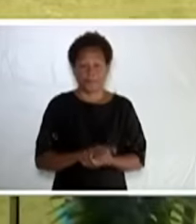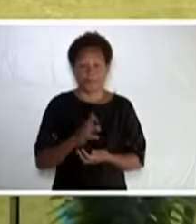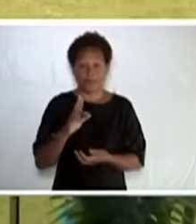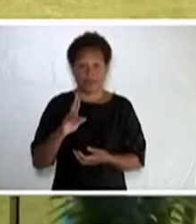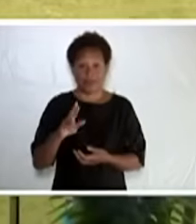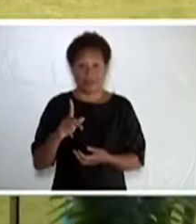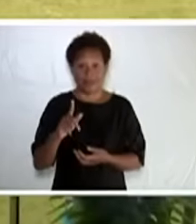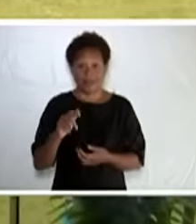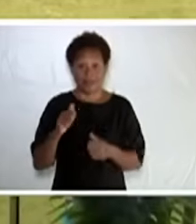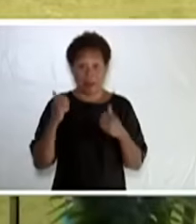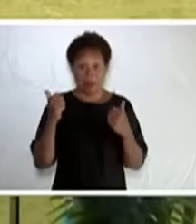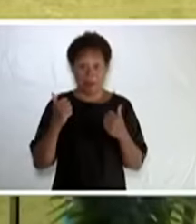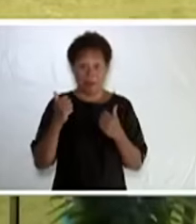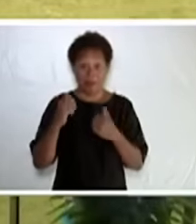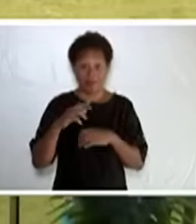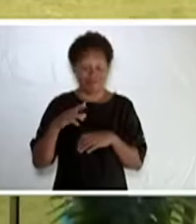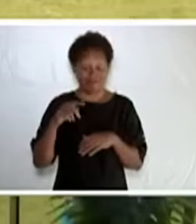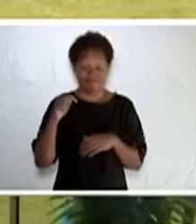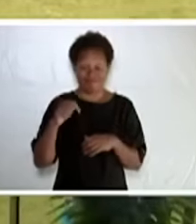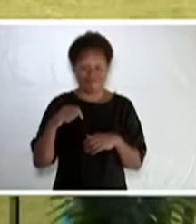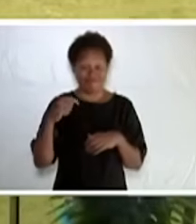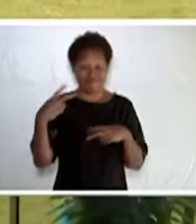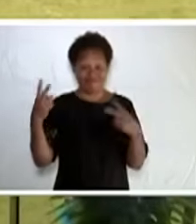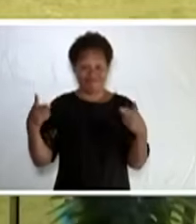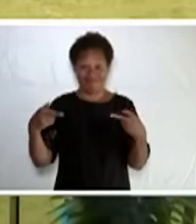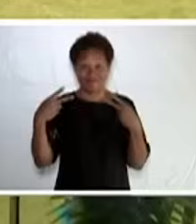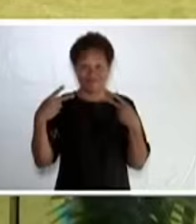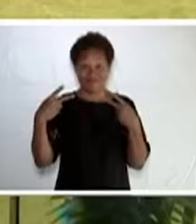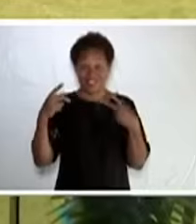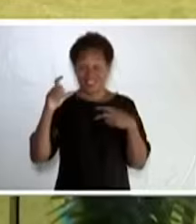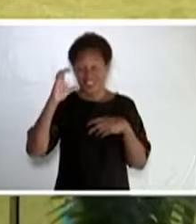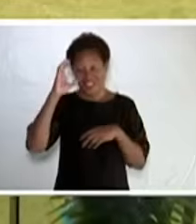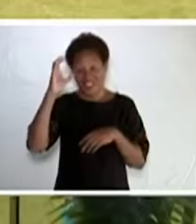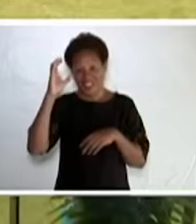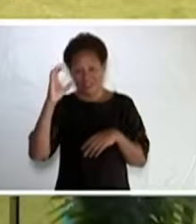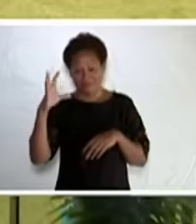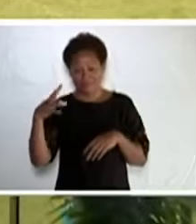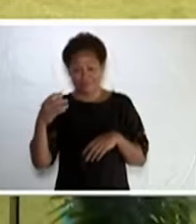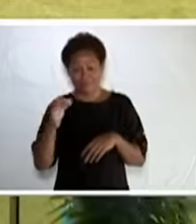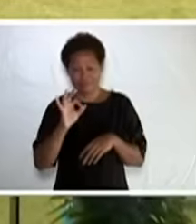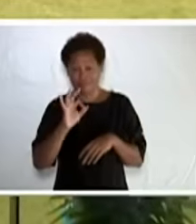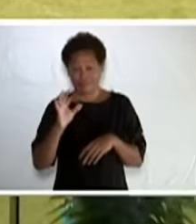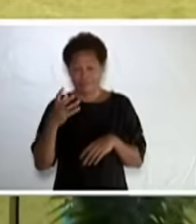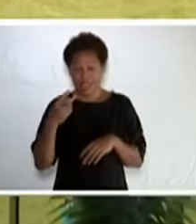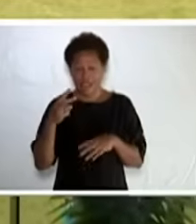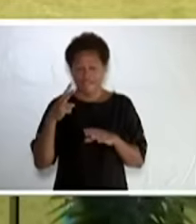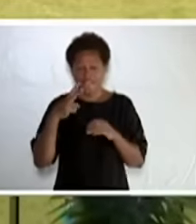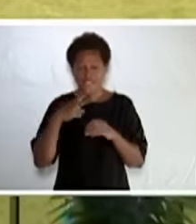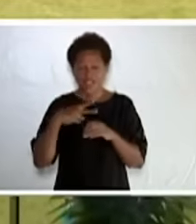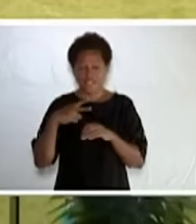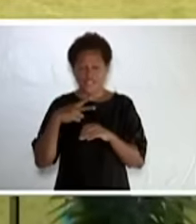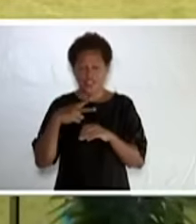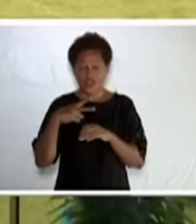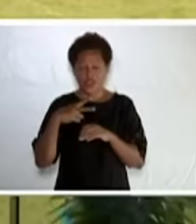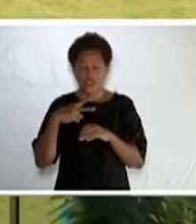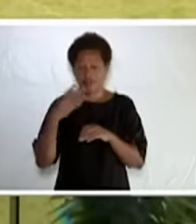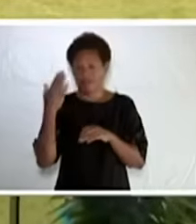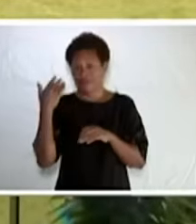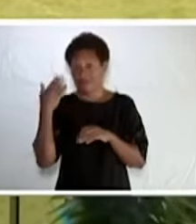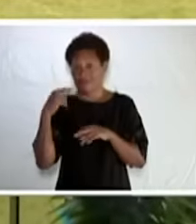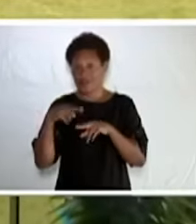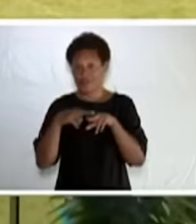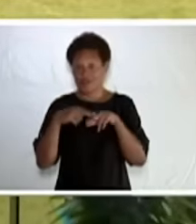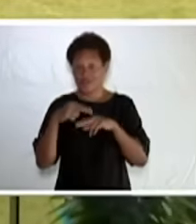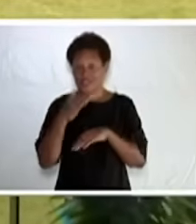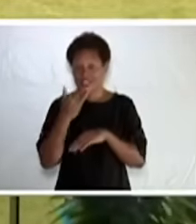For many of us in the country that are watching, if you happen to have any pictures or videos of past